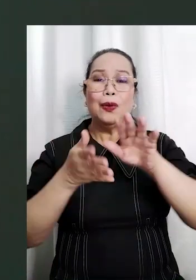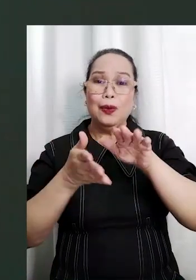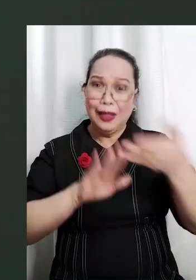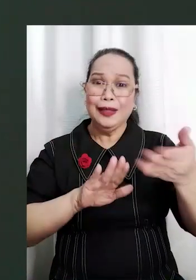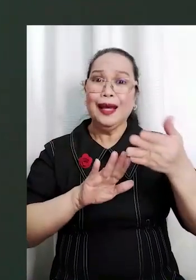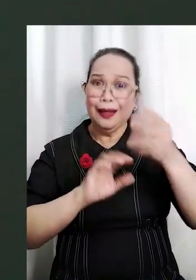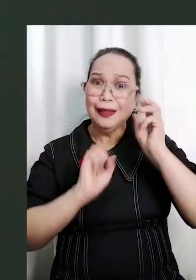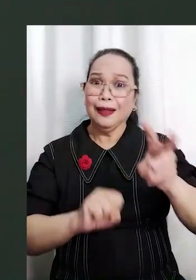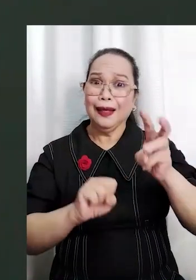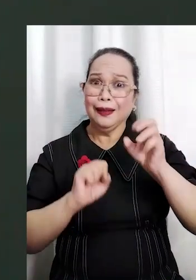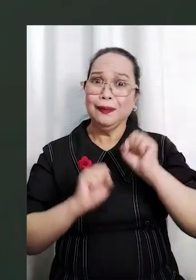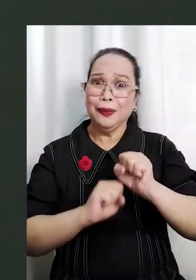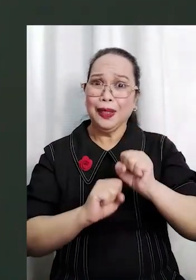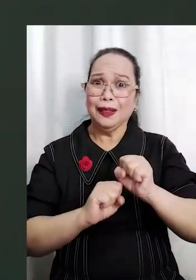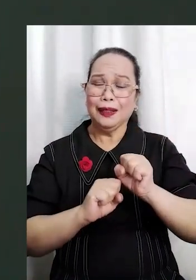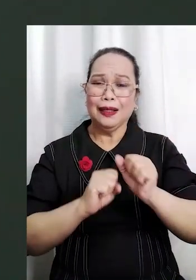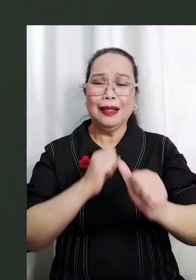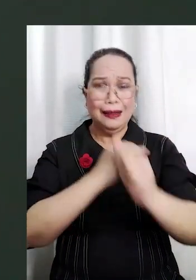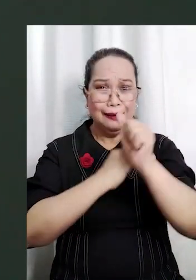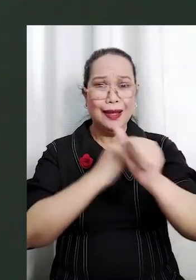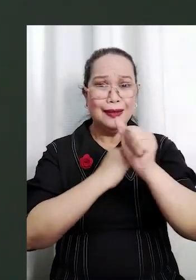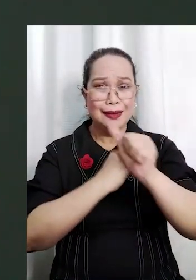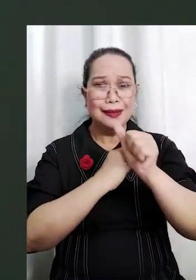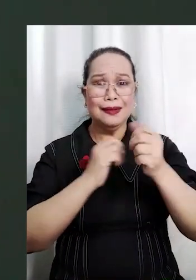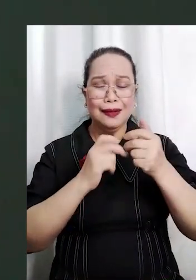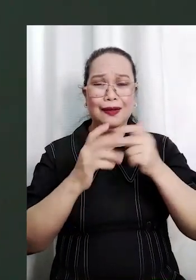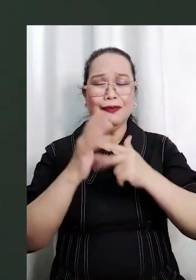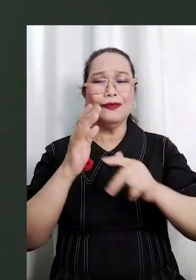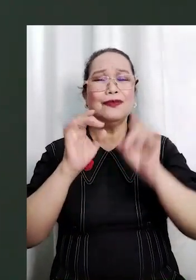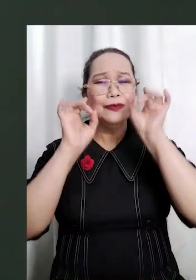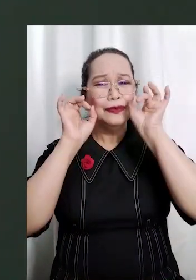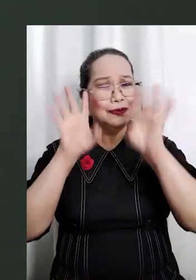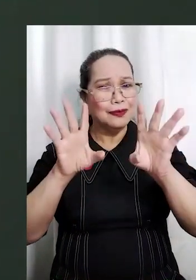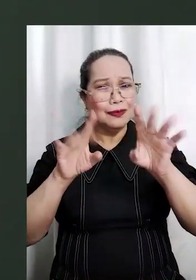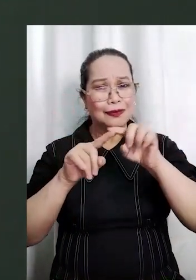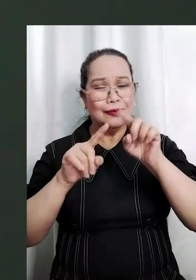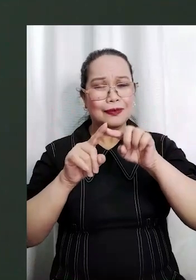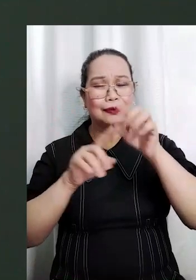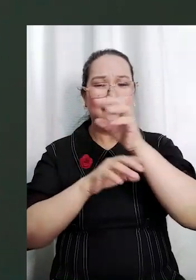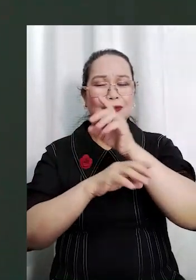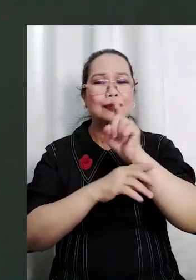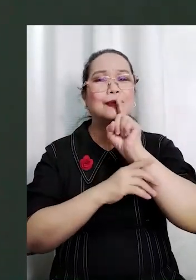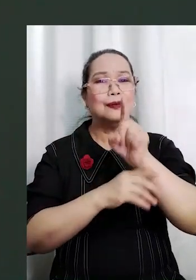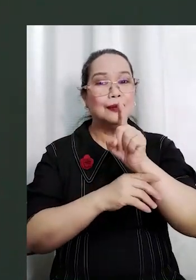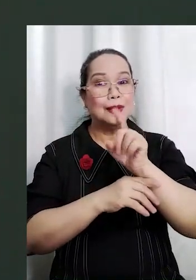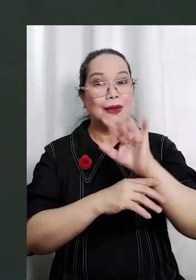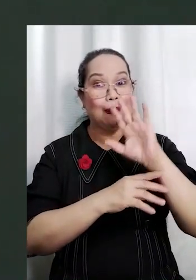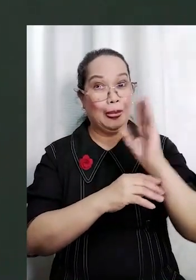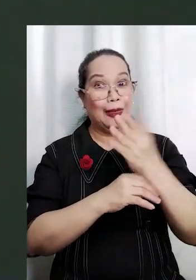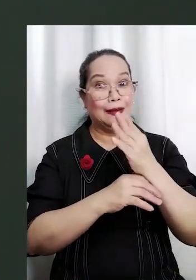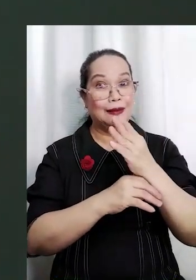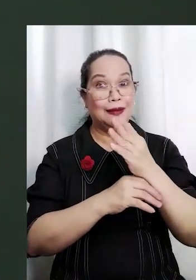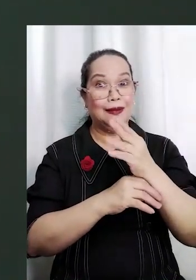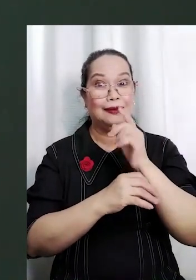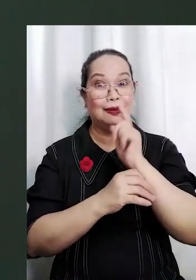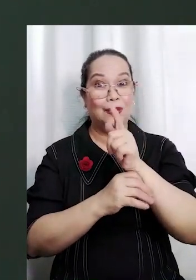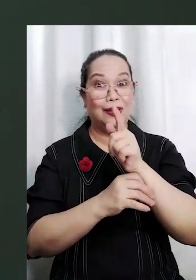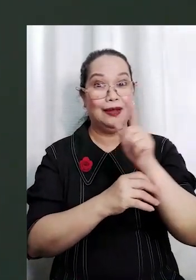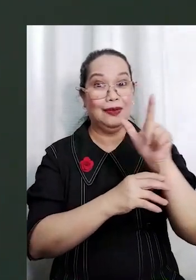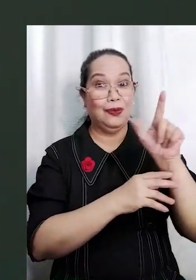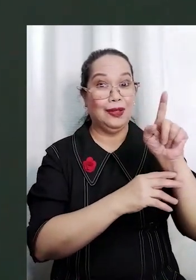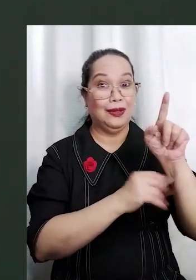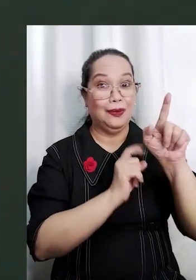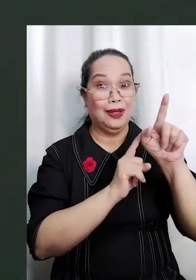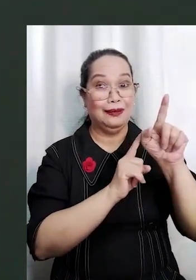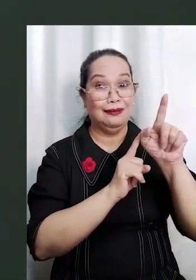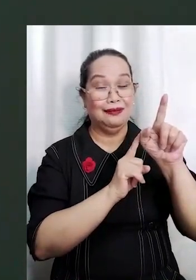there. Isang lugar na puno ng peligro, delikado. Doesn't it sound like the year